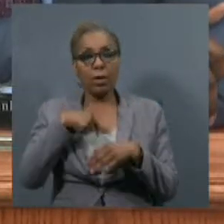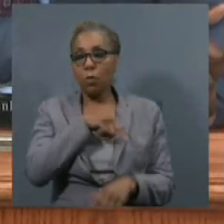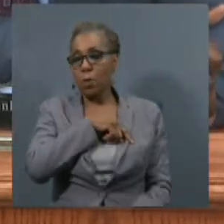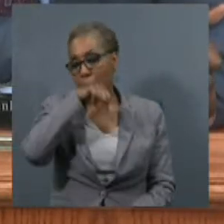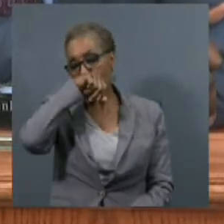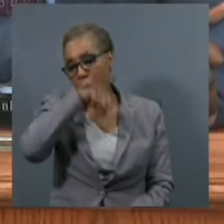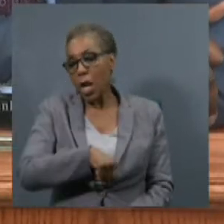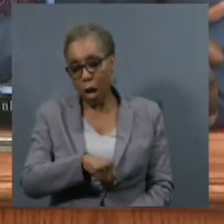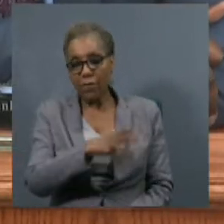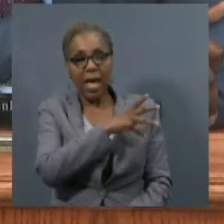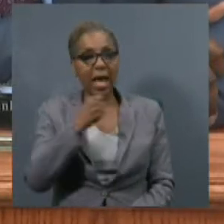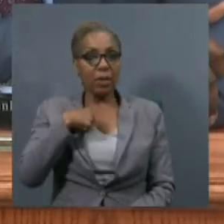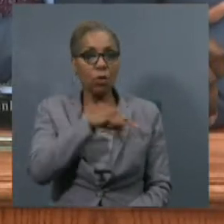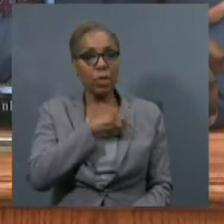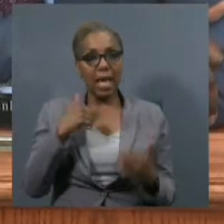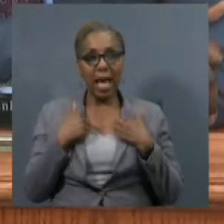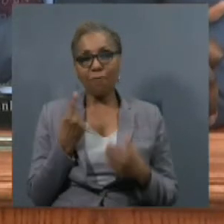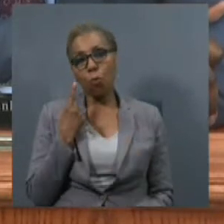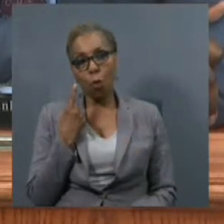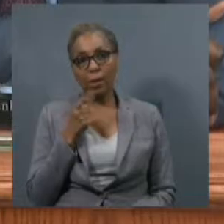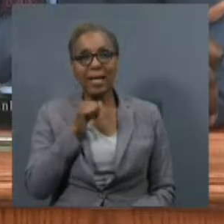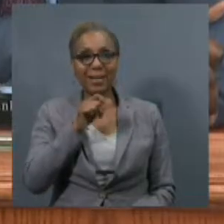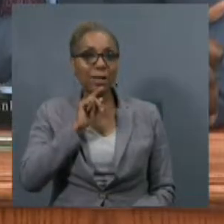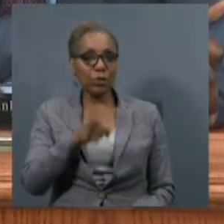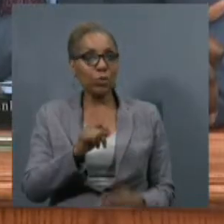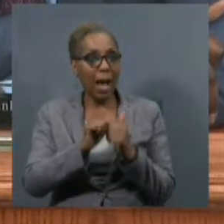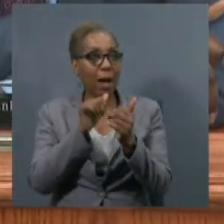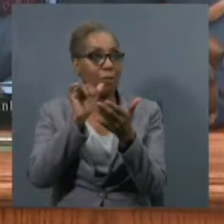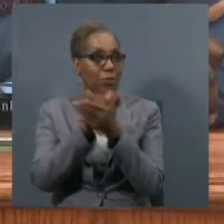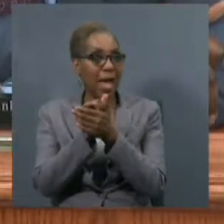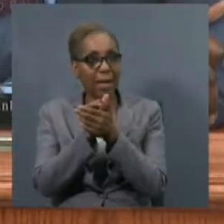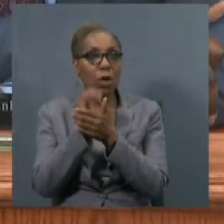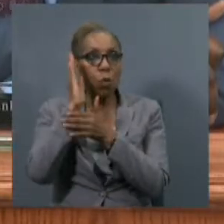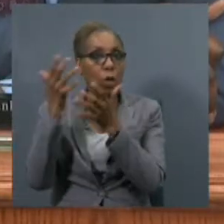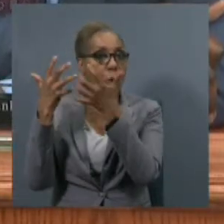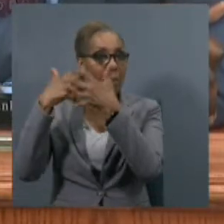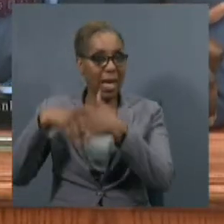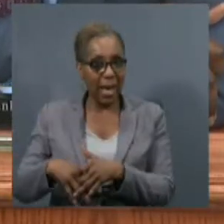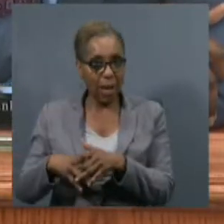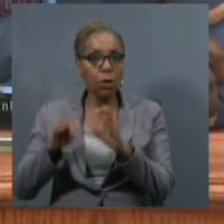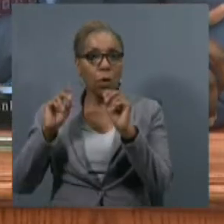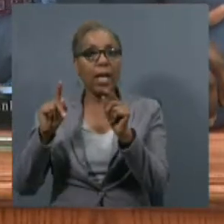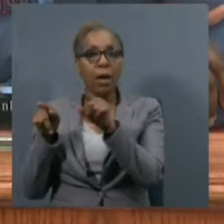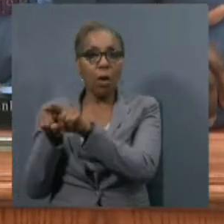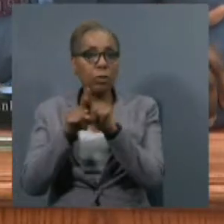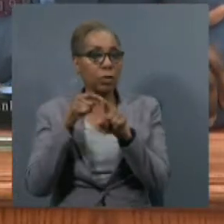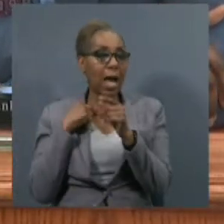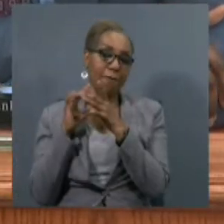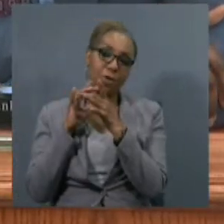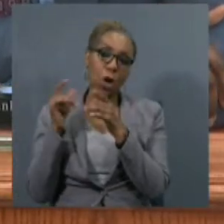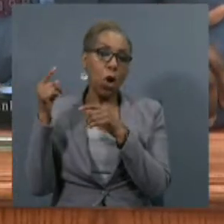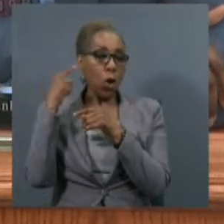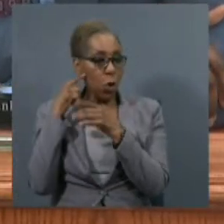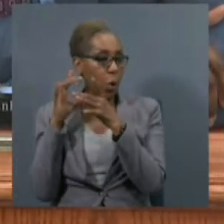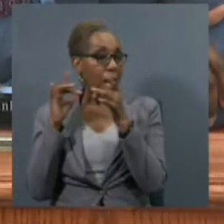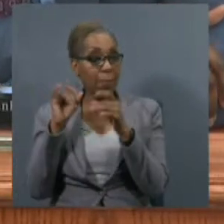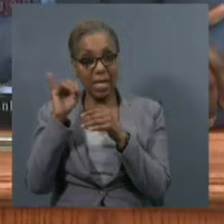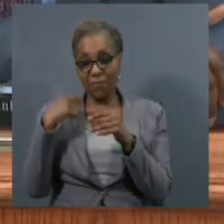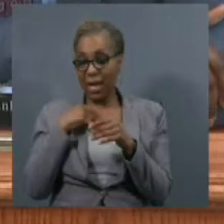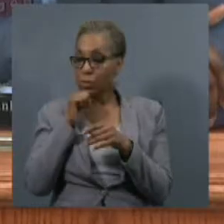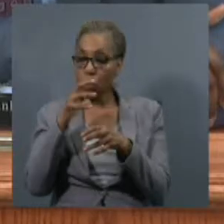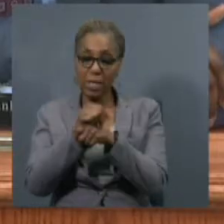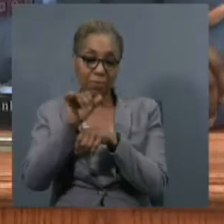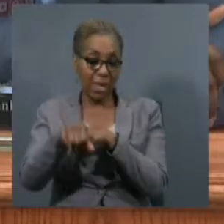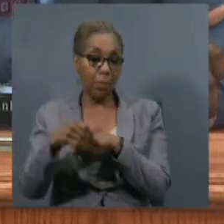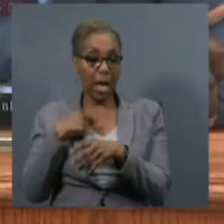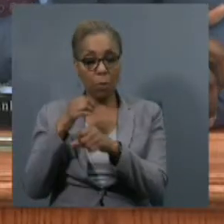loved, and we have 1, and I'm not sure how that's going to pan out. And then I've heard comments that you've said, well, if I don't get this one, I'll get another